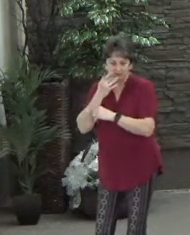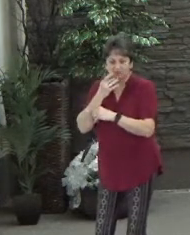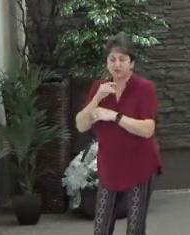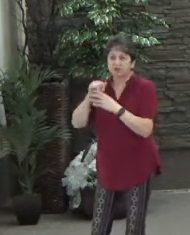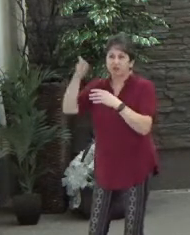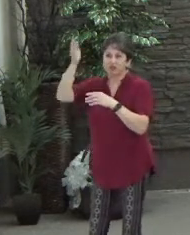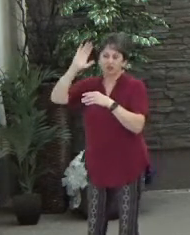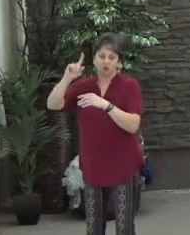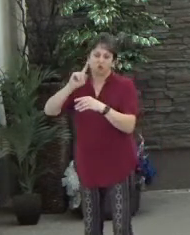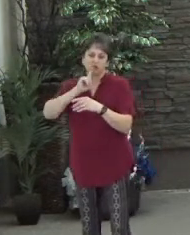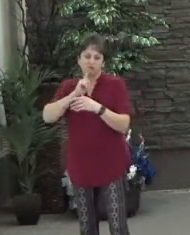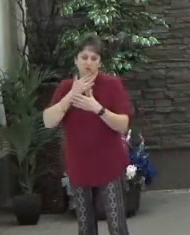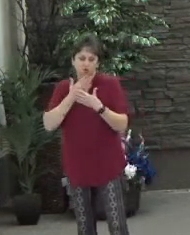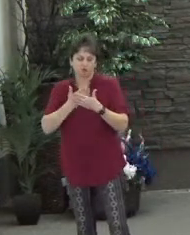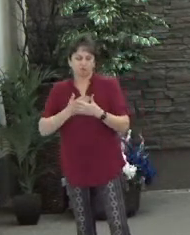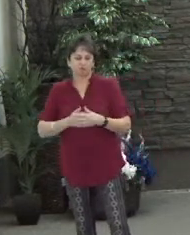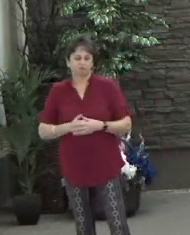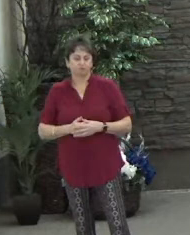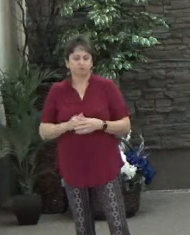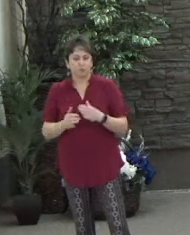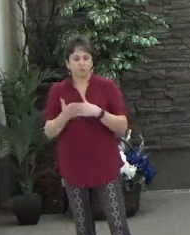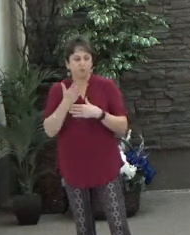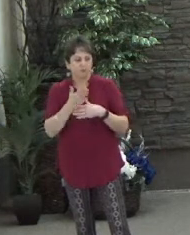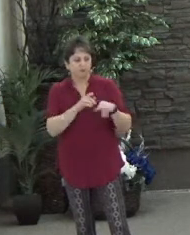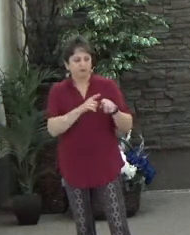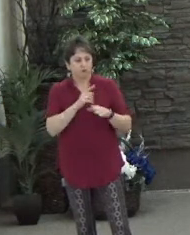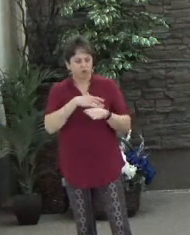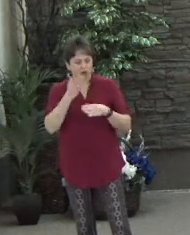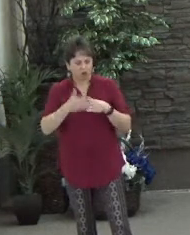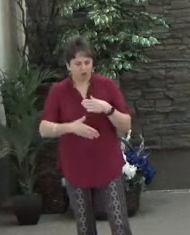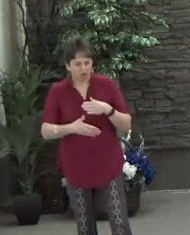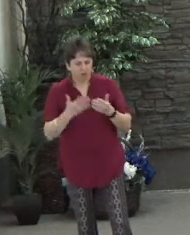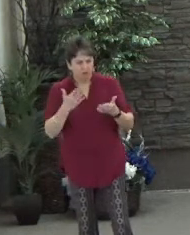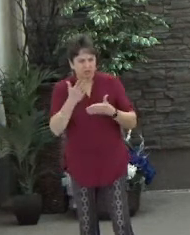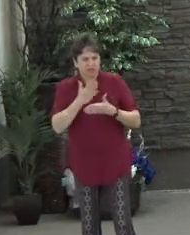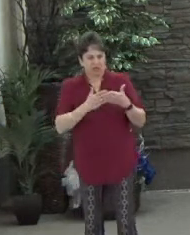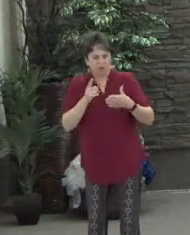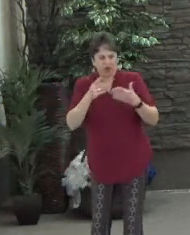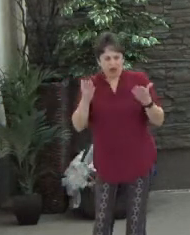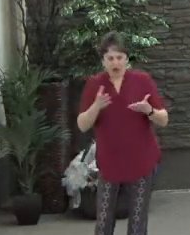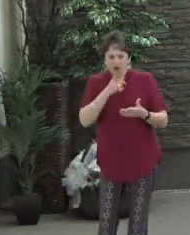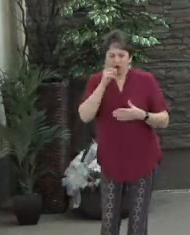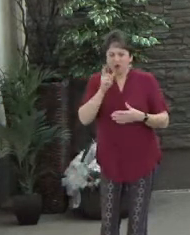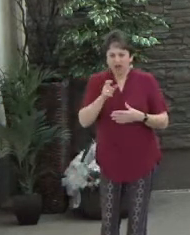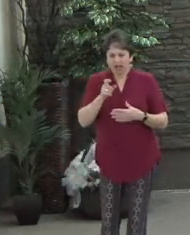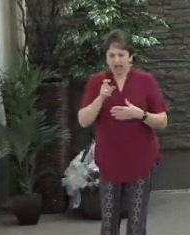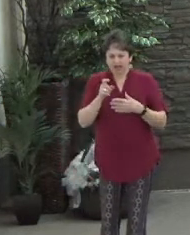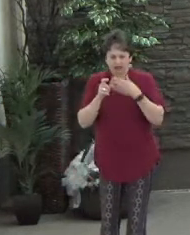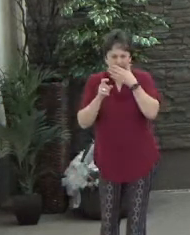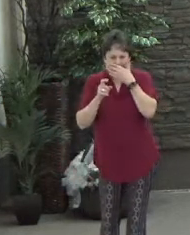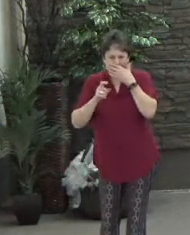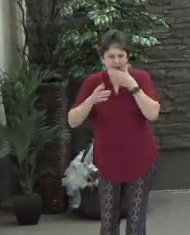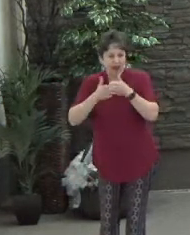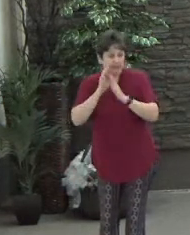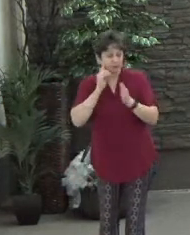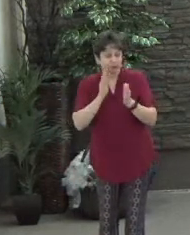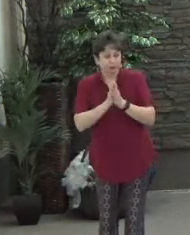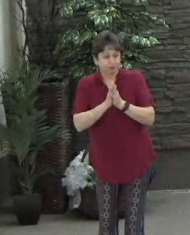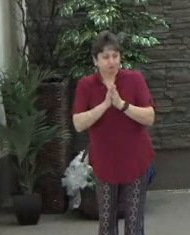the Lord is good. This morning as we conclude, there may be someone here who needs to ask for